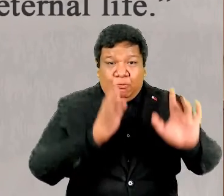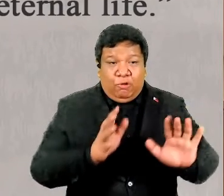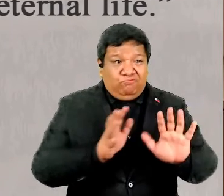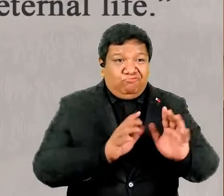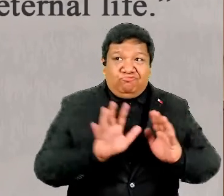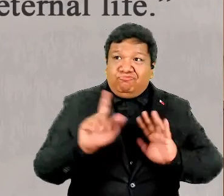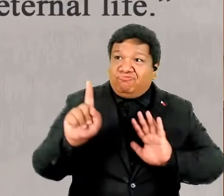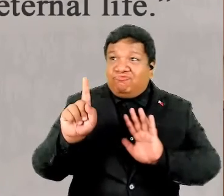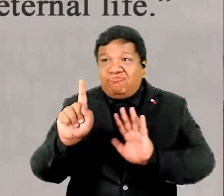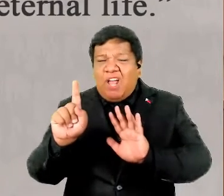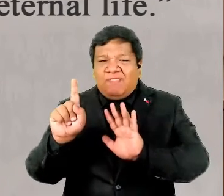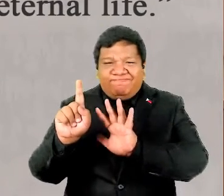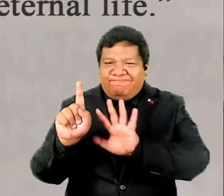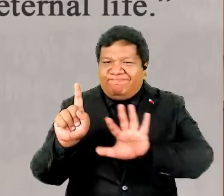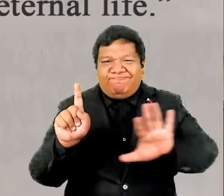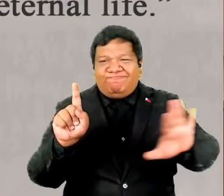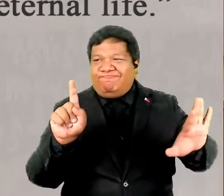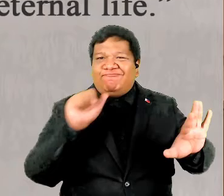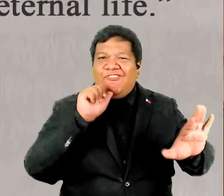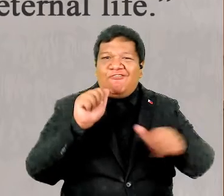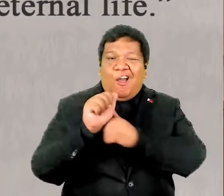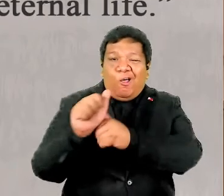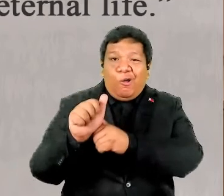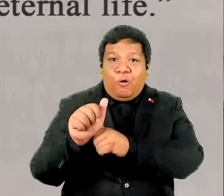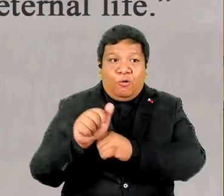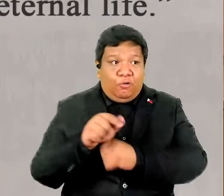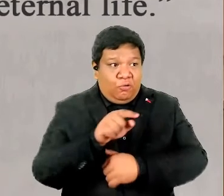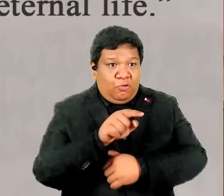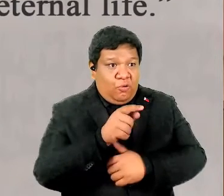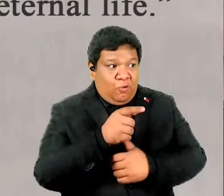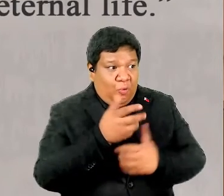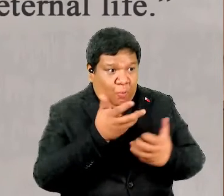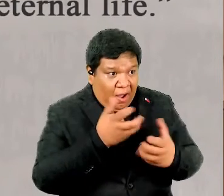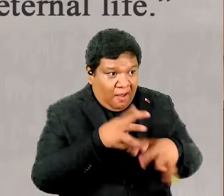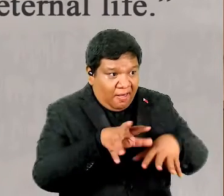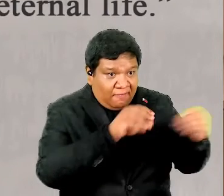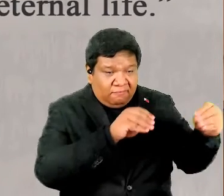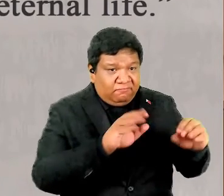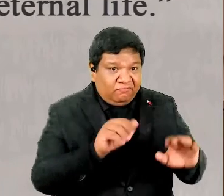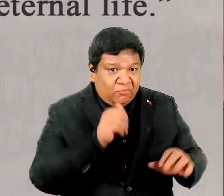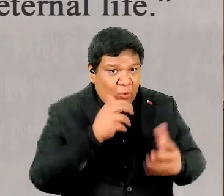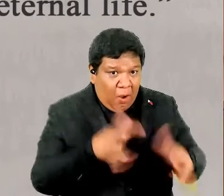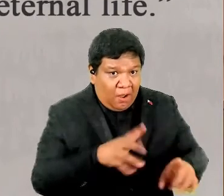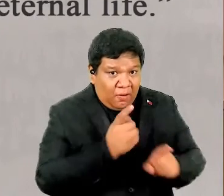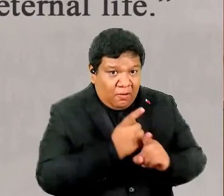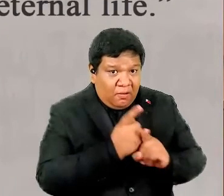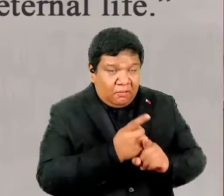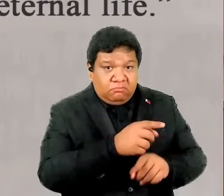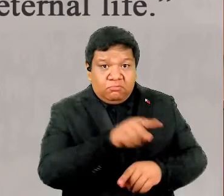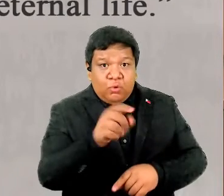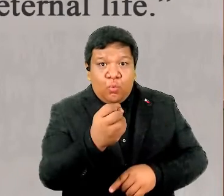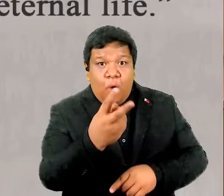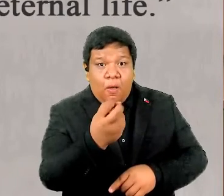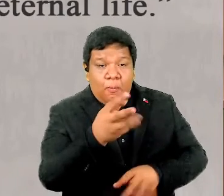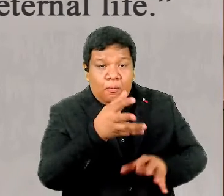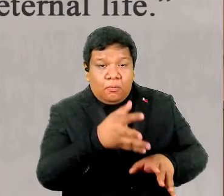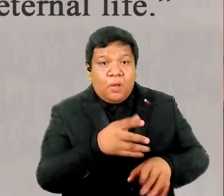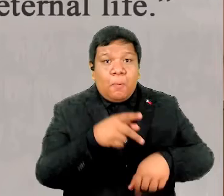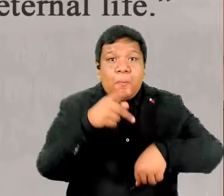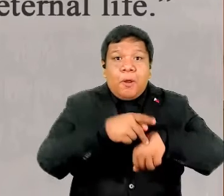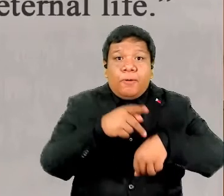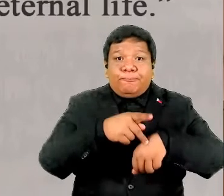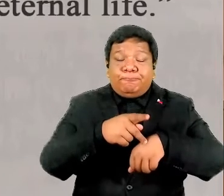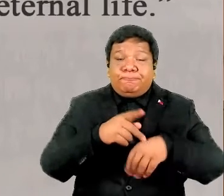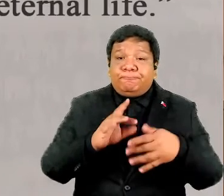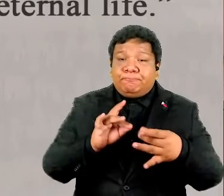disciples turned back and no longer followed him. You do not want to leave too, do you?" Jesus asked the 12. And Simon